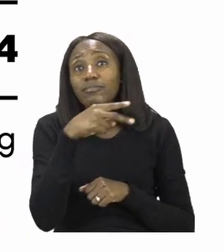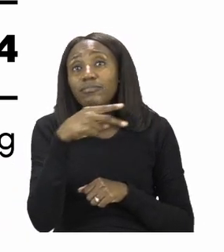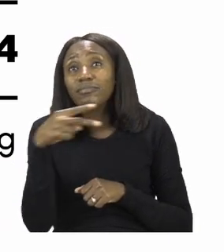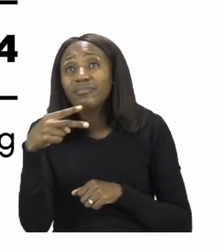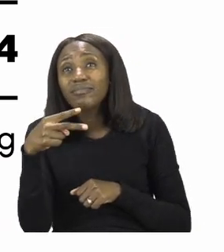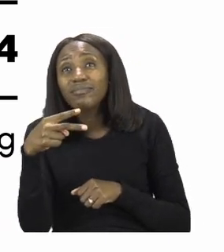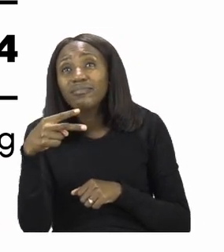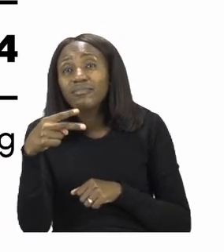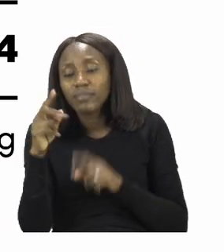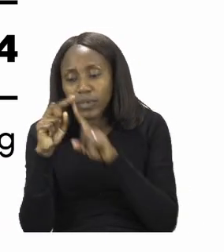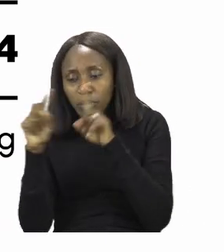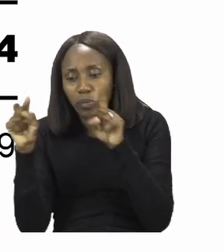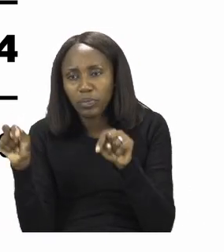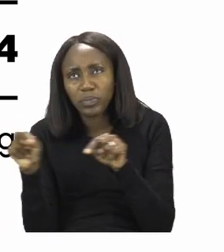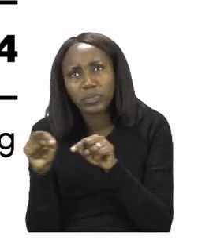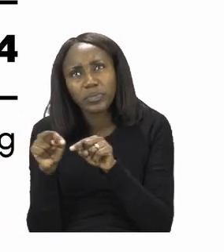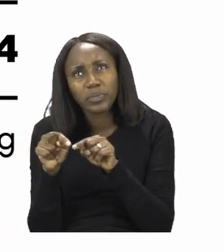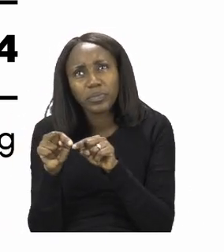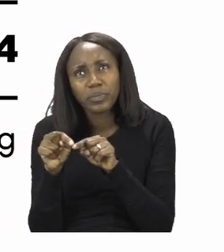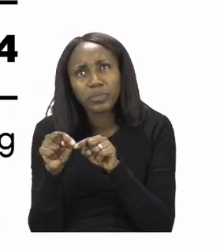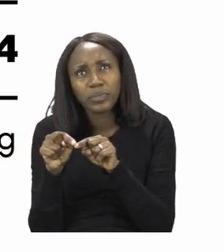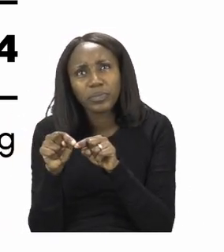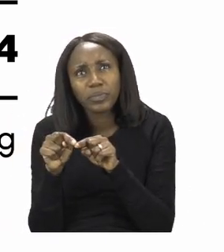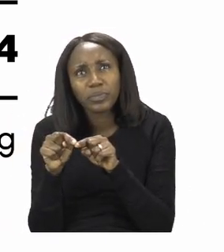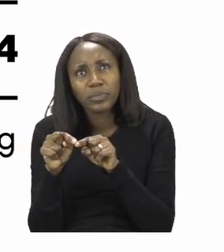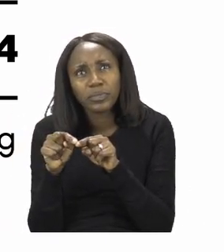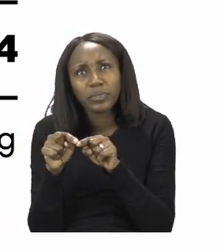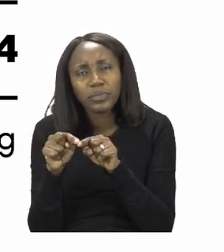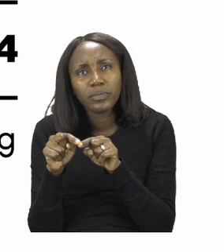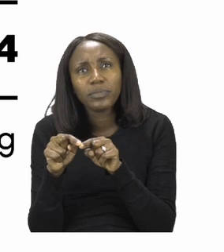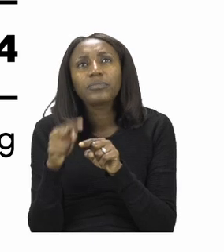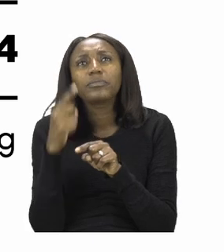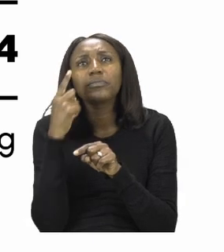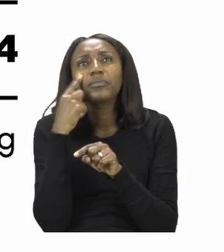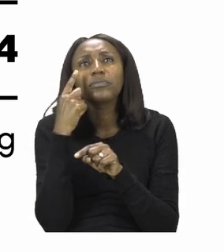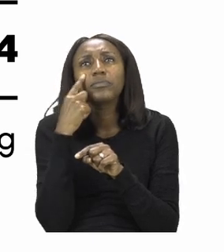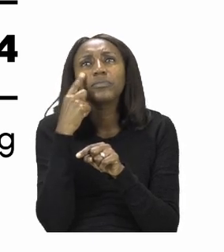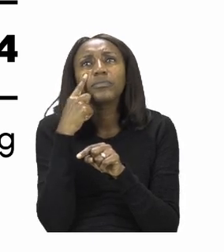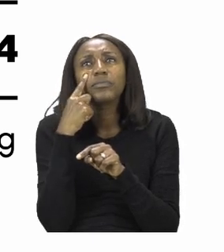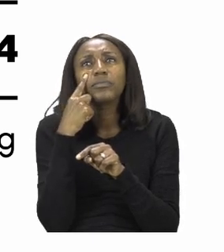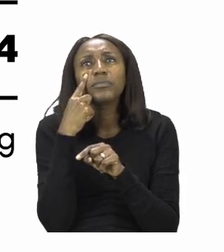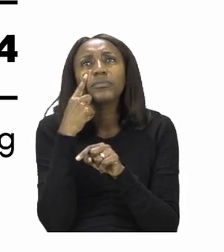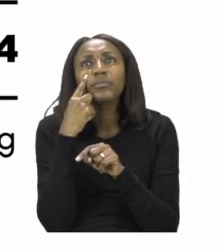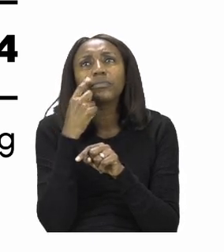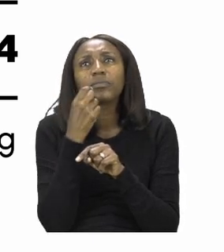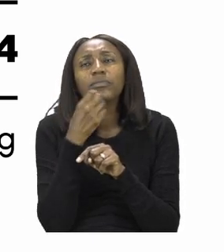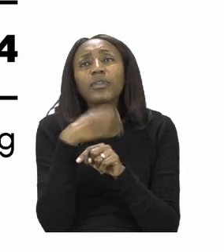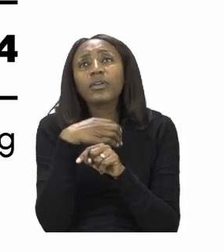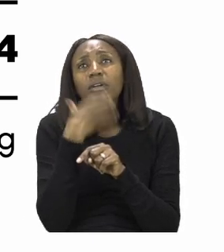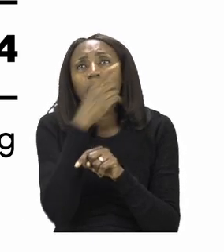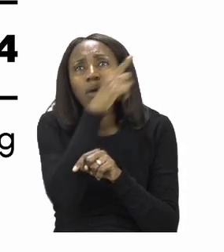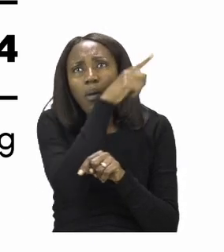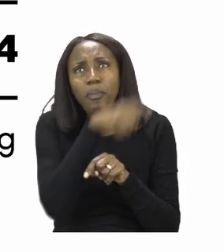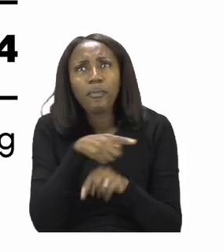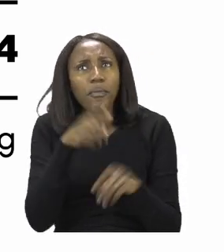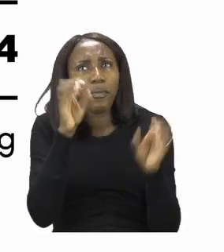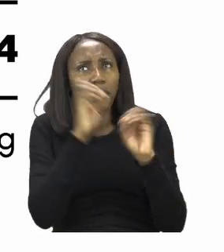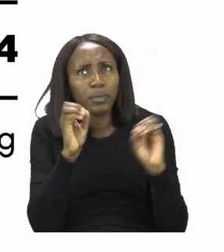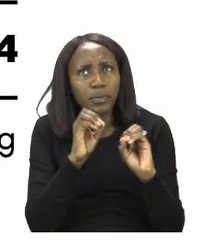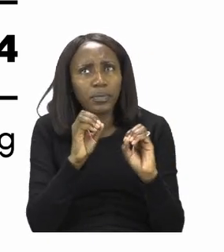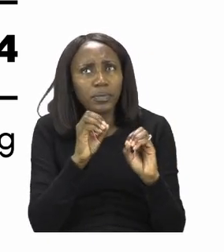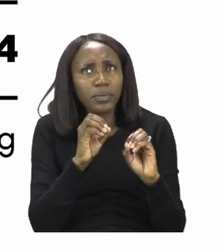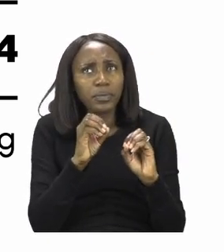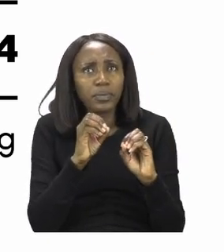equals. So we're going to count the ones that are left, the ones on